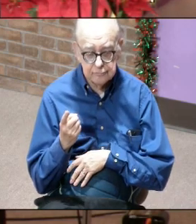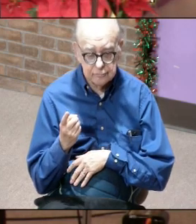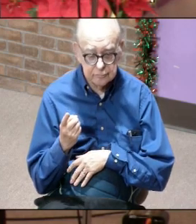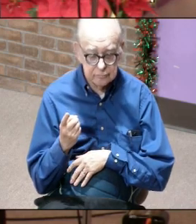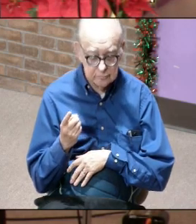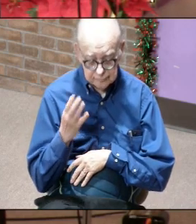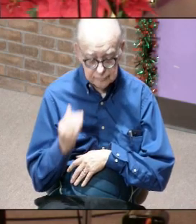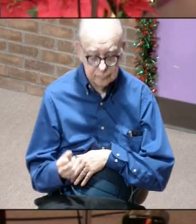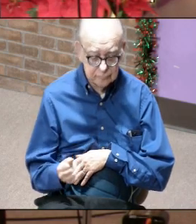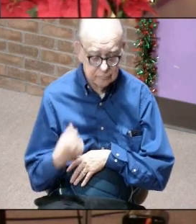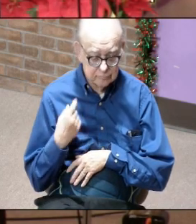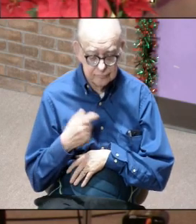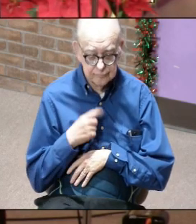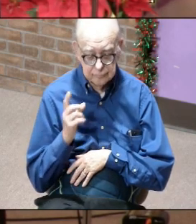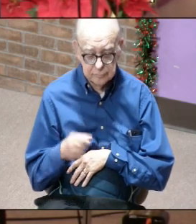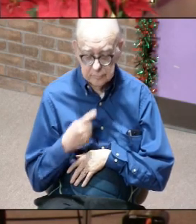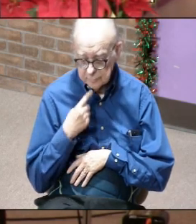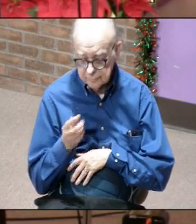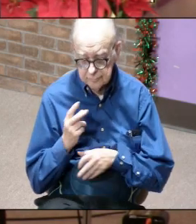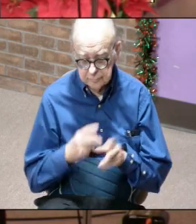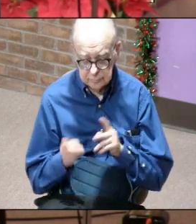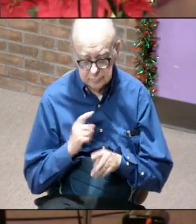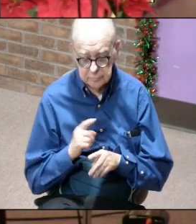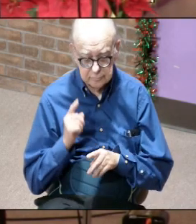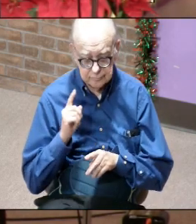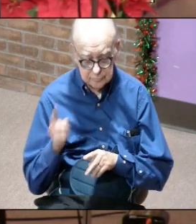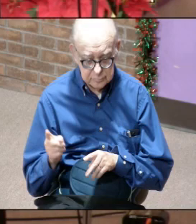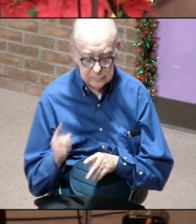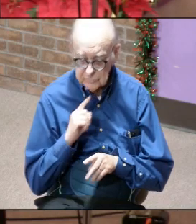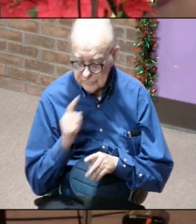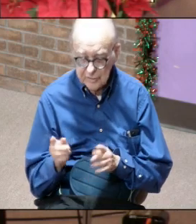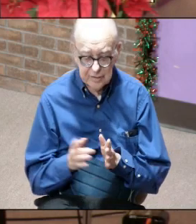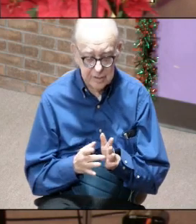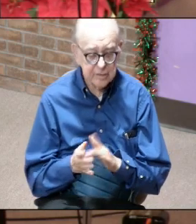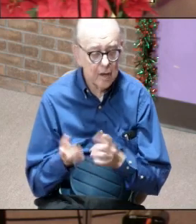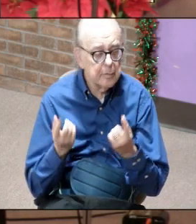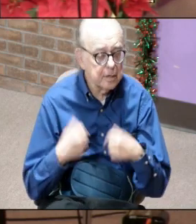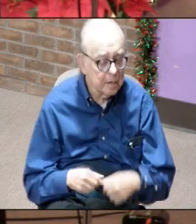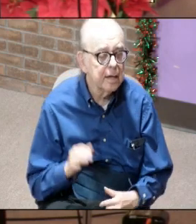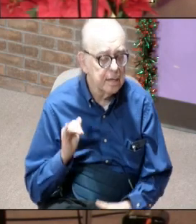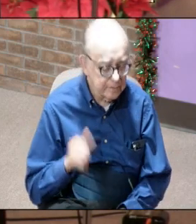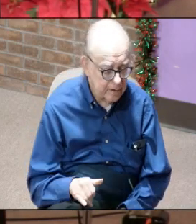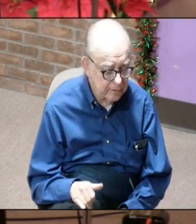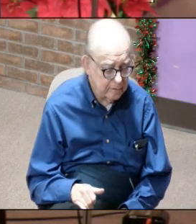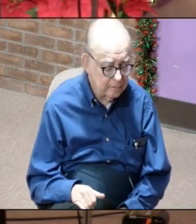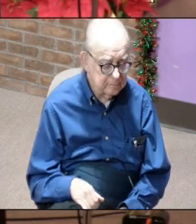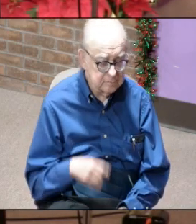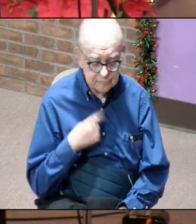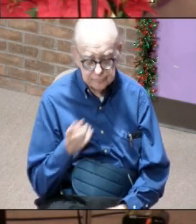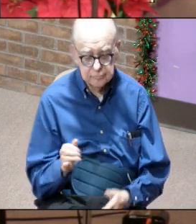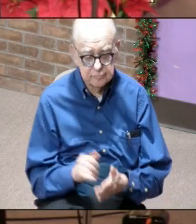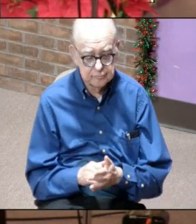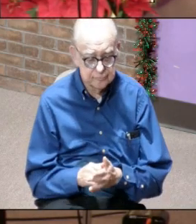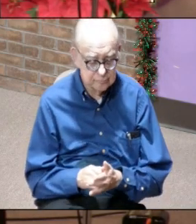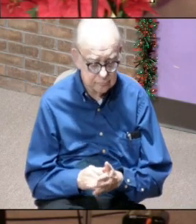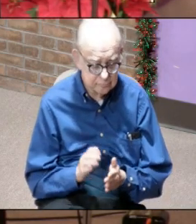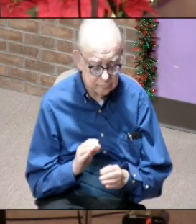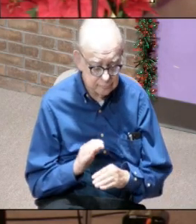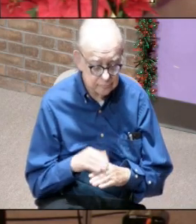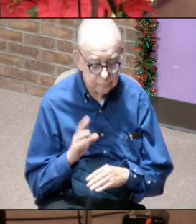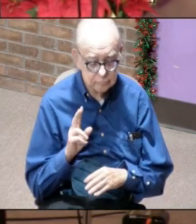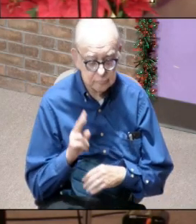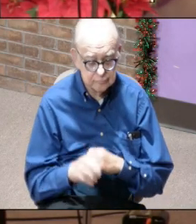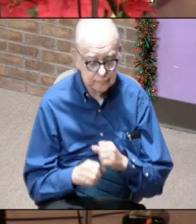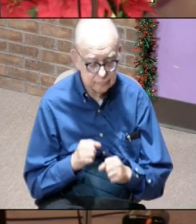Because we need to tell people he is coming. We've been telling them that for over 2,000